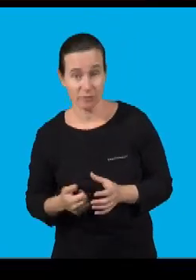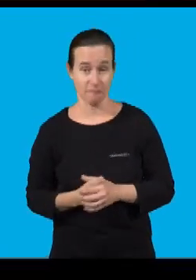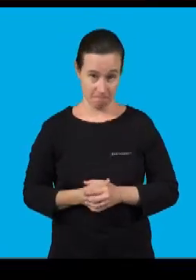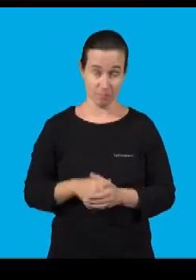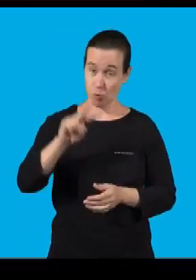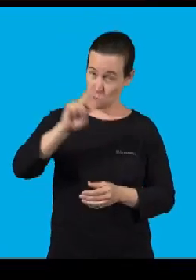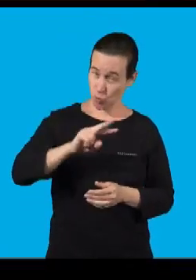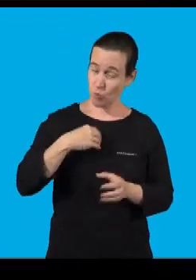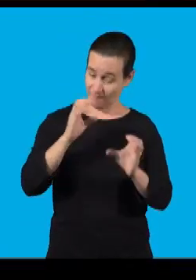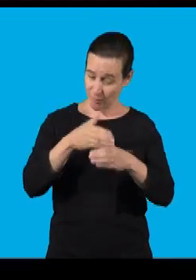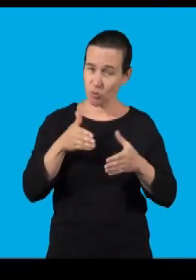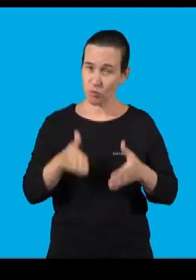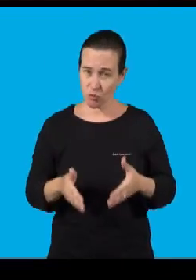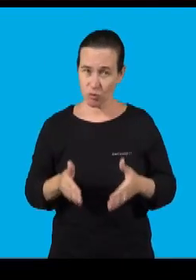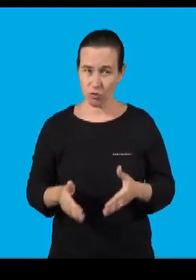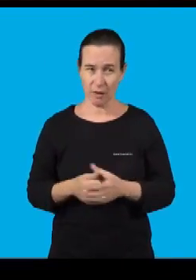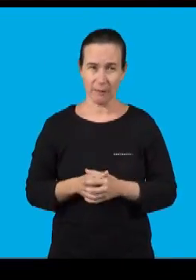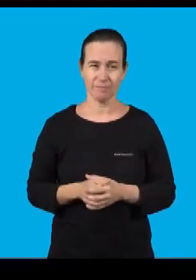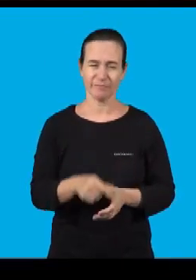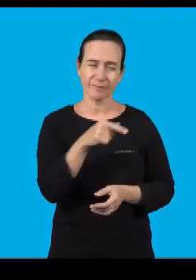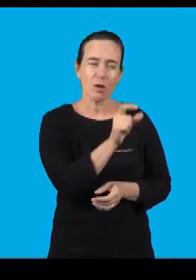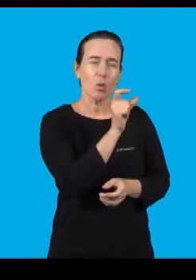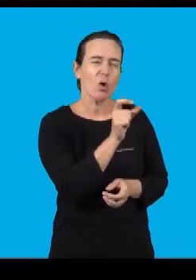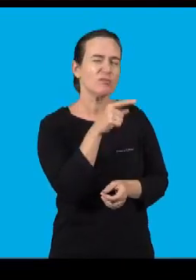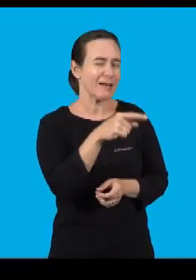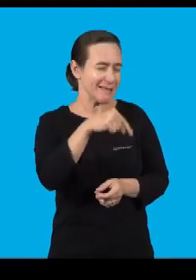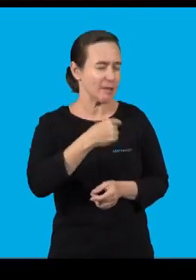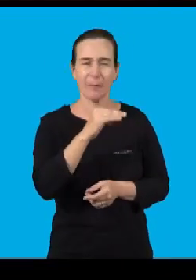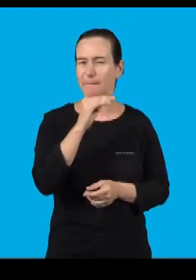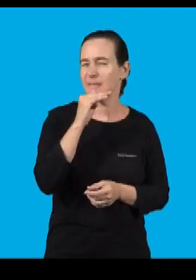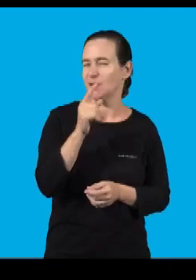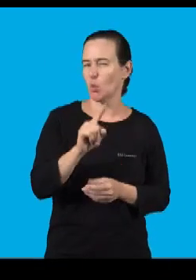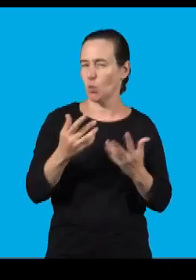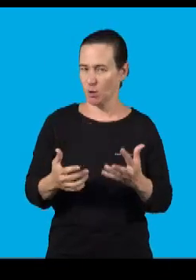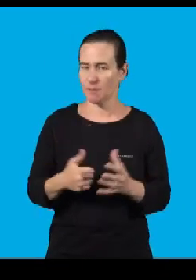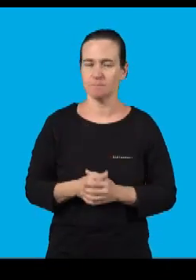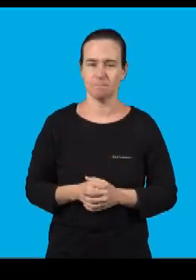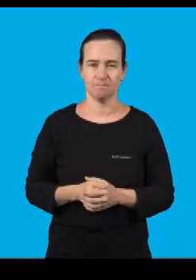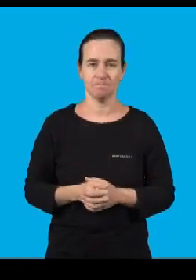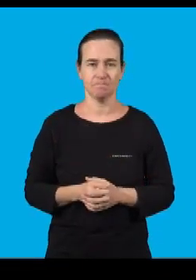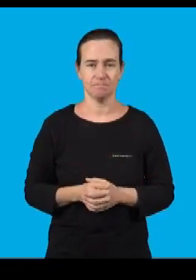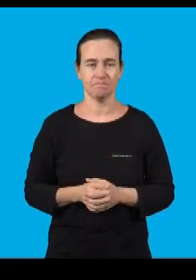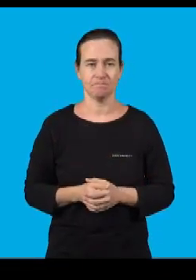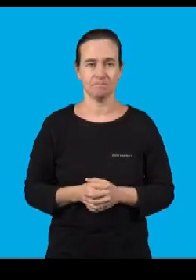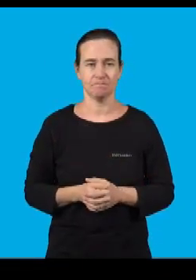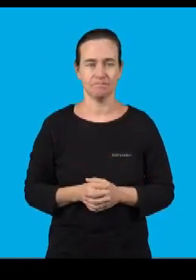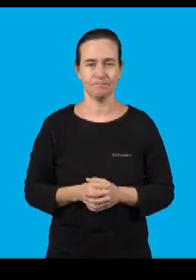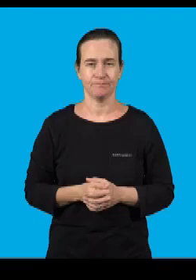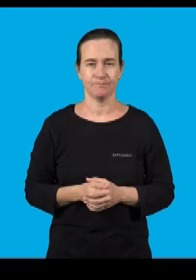as symbolism, all right? What an action or a word symbolizes in that novel,